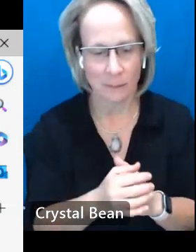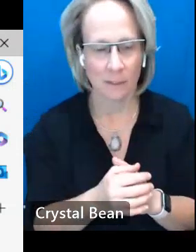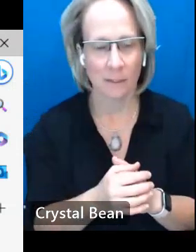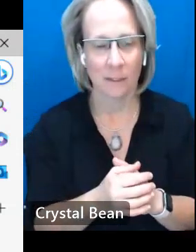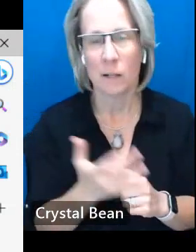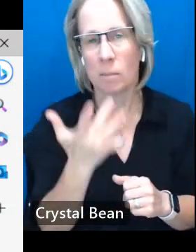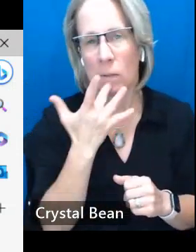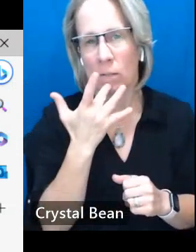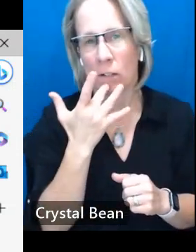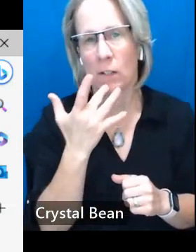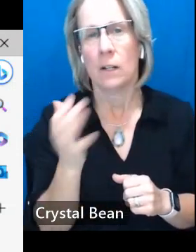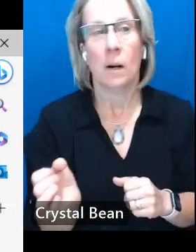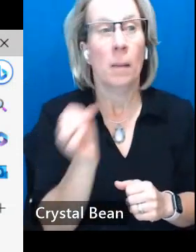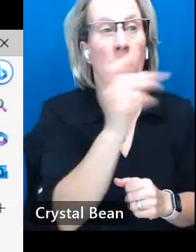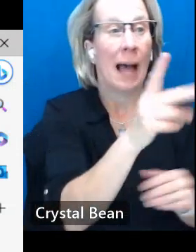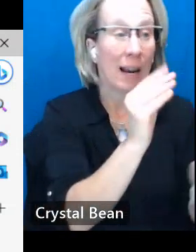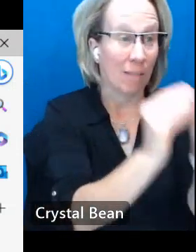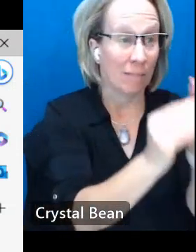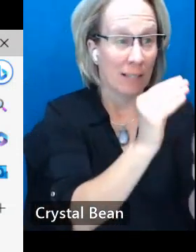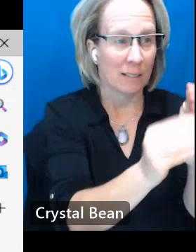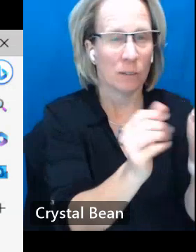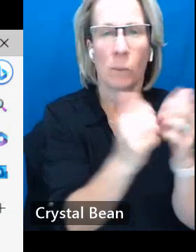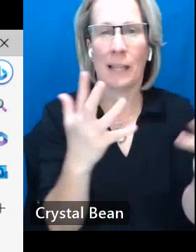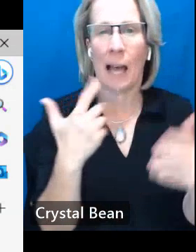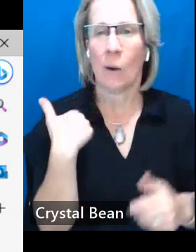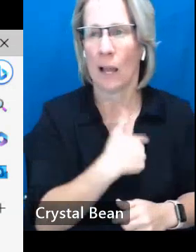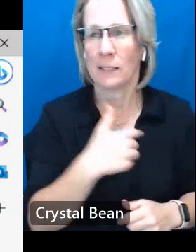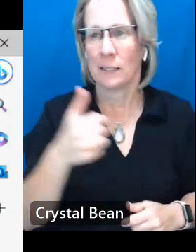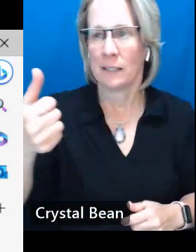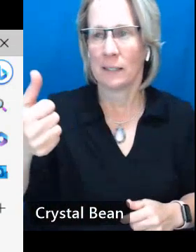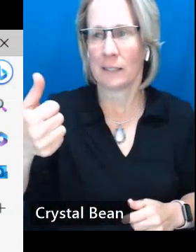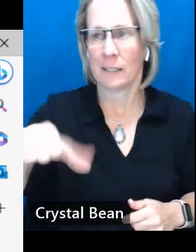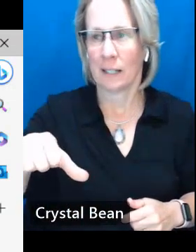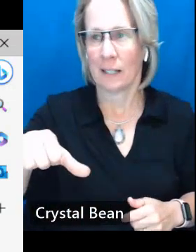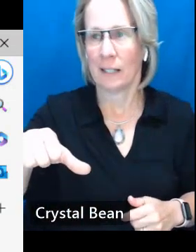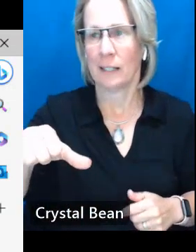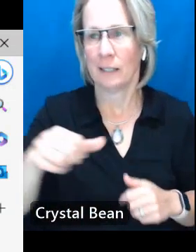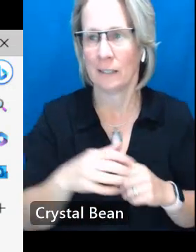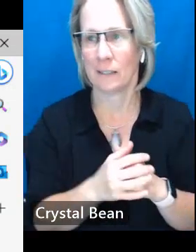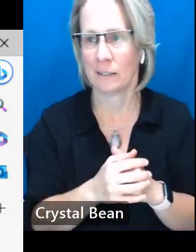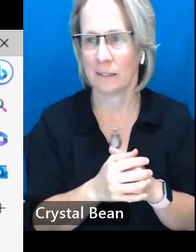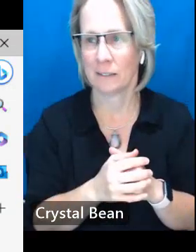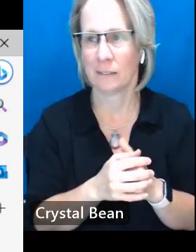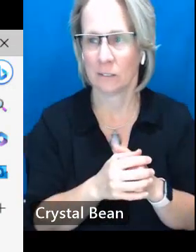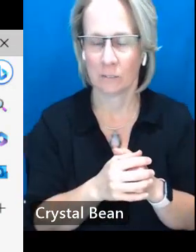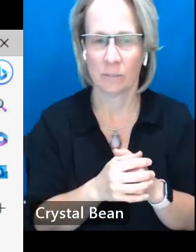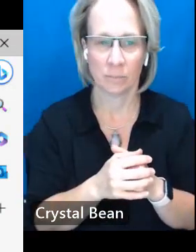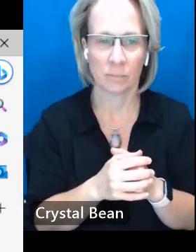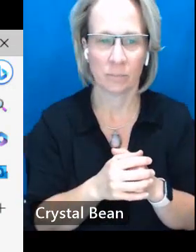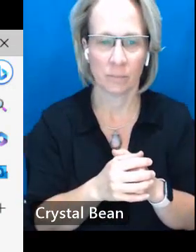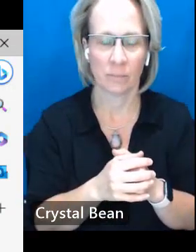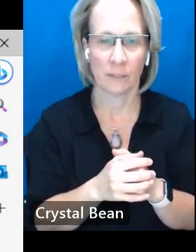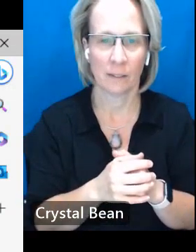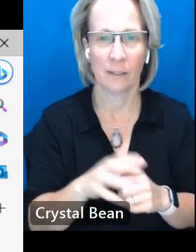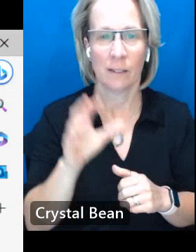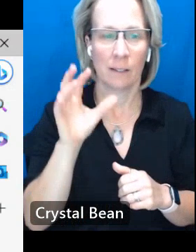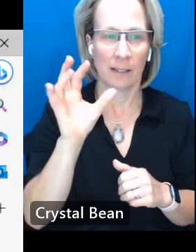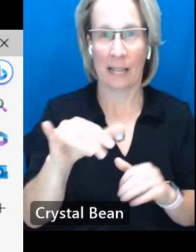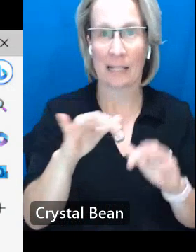them without us having to deny them. But occasionally it happens when we deny journals. Okay, so that's how I approve